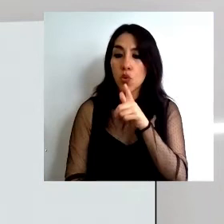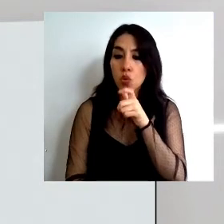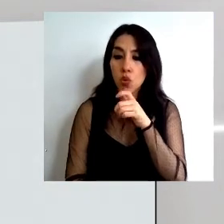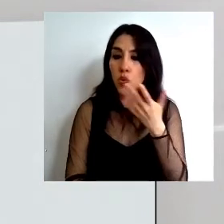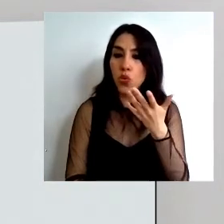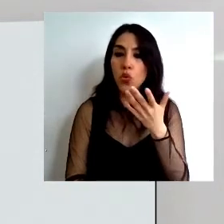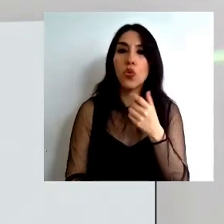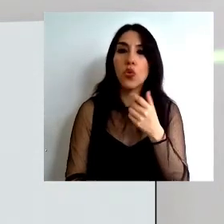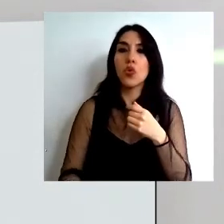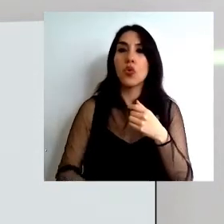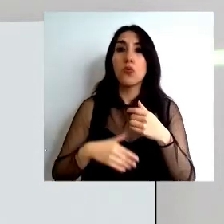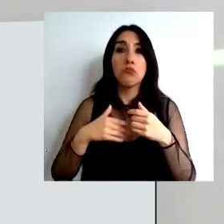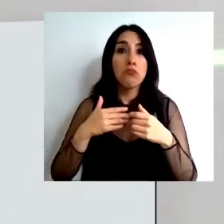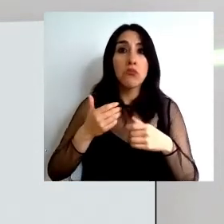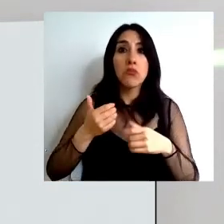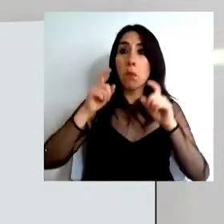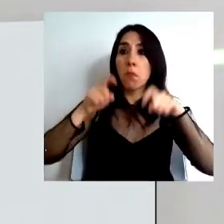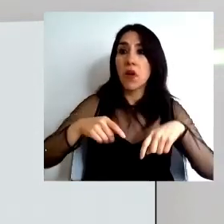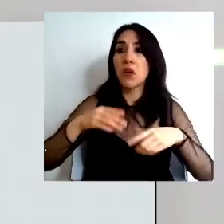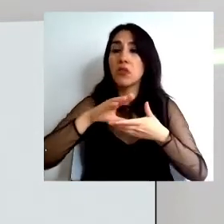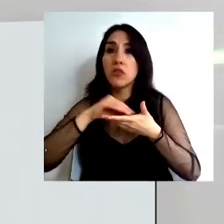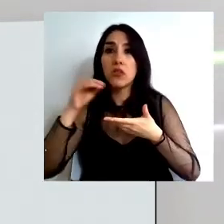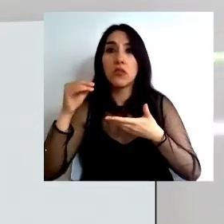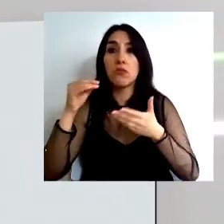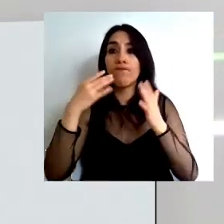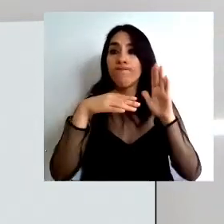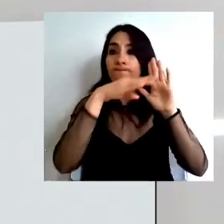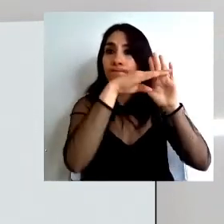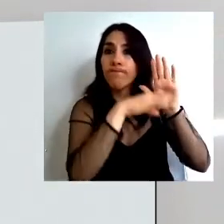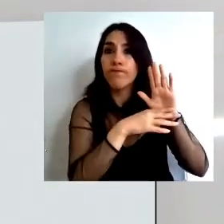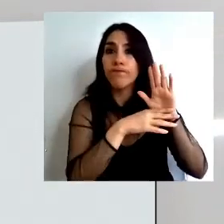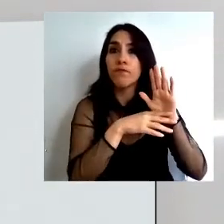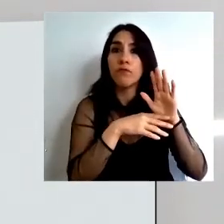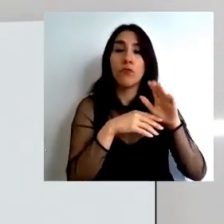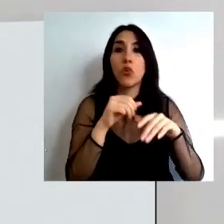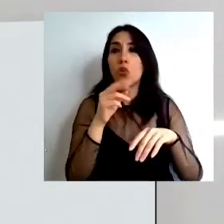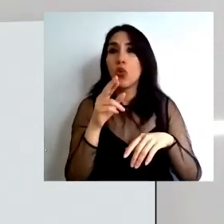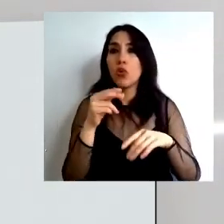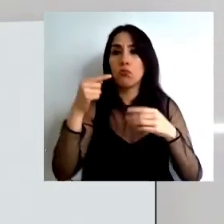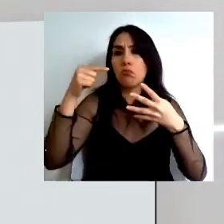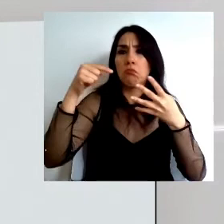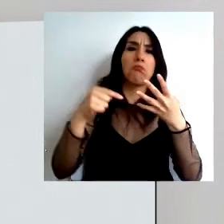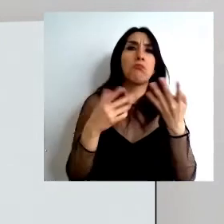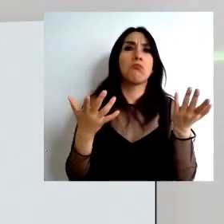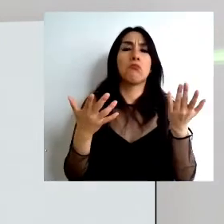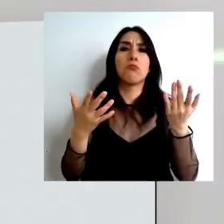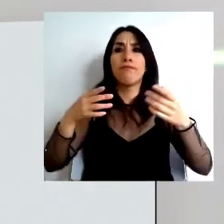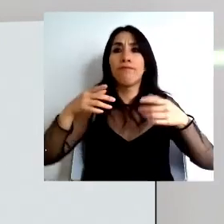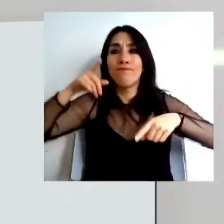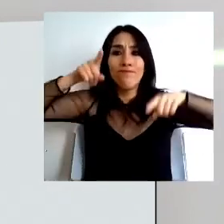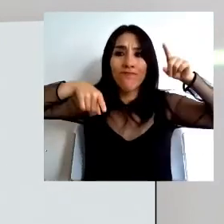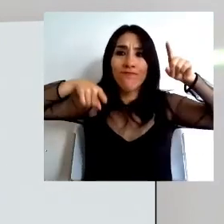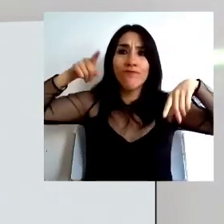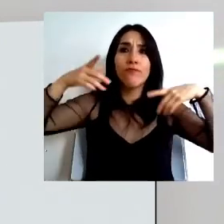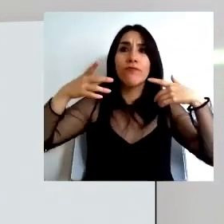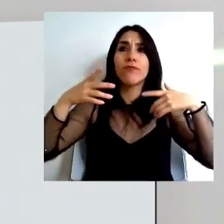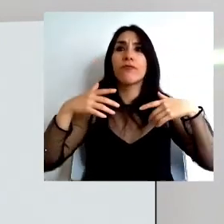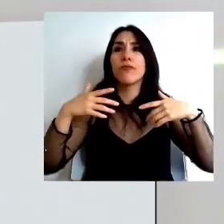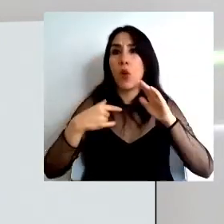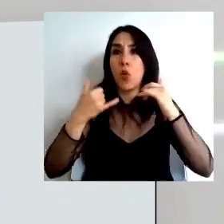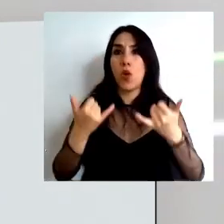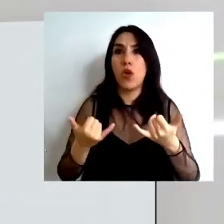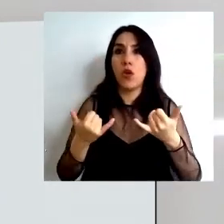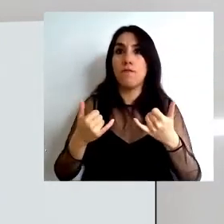step is to provide our digital solutions also in English. So, in our services, we do in English. So, the